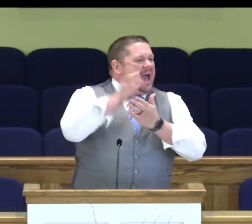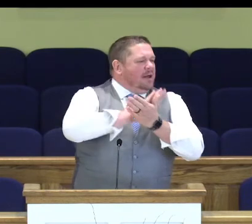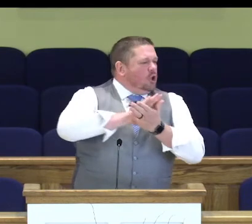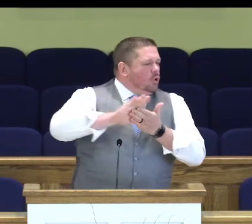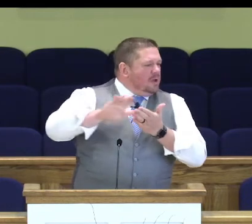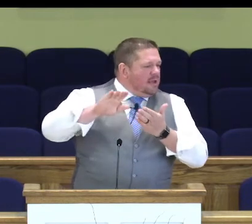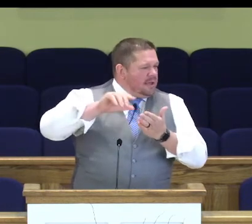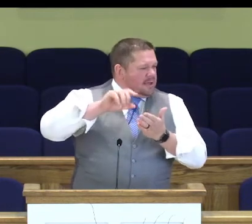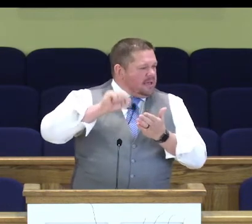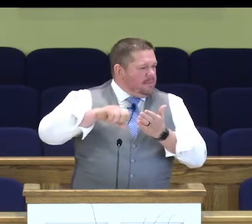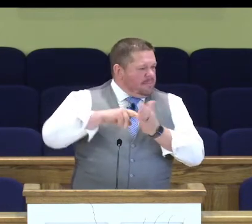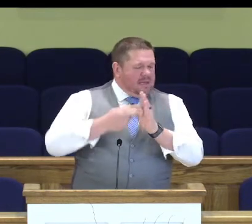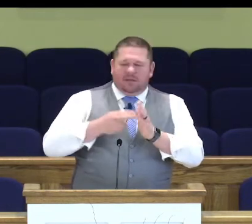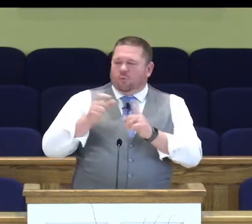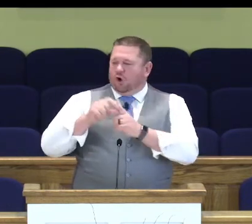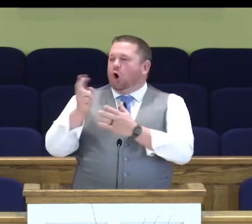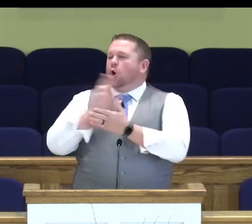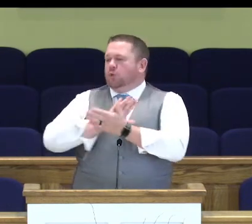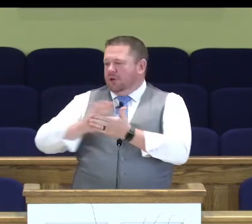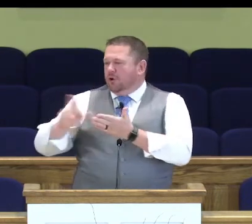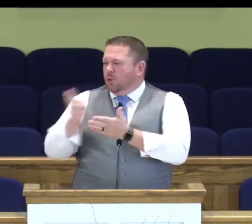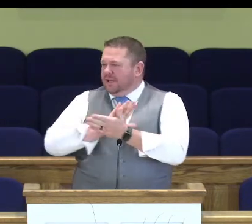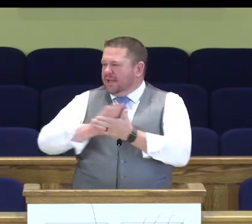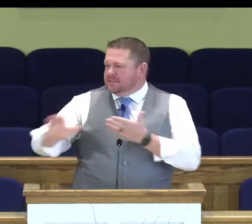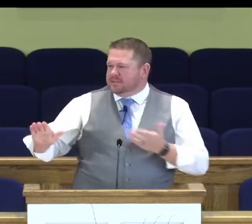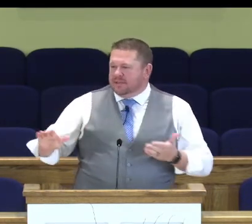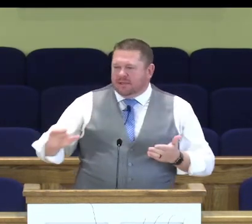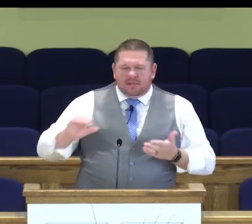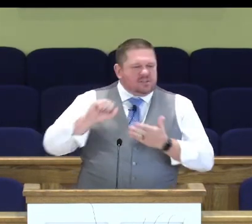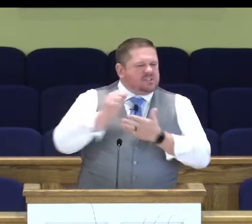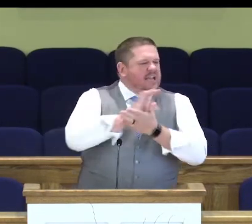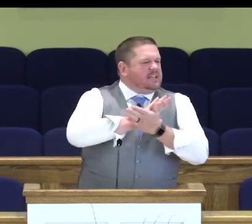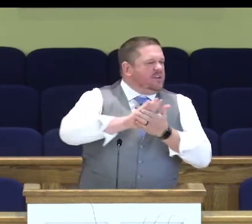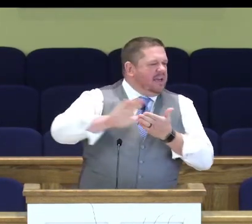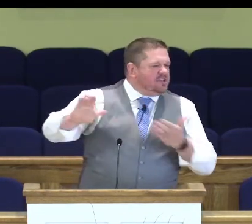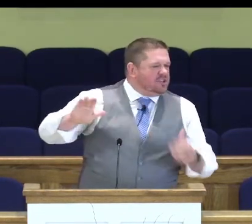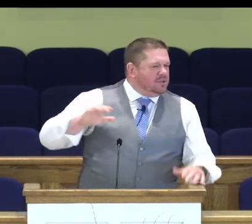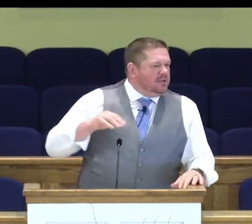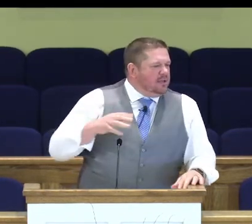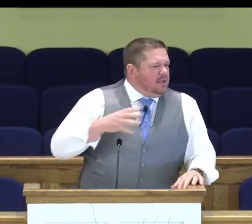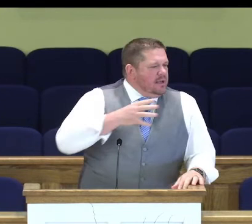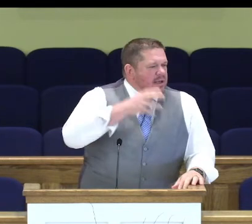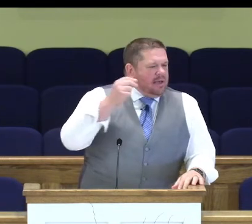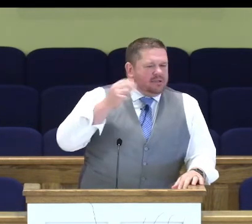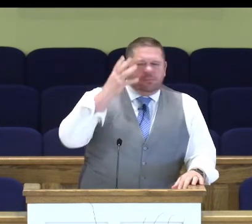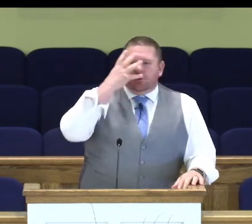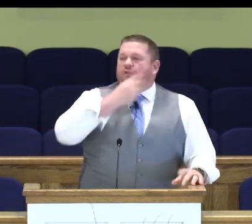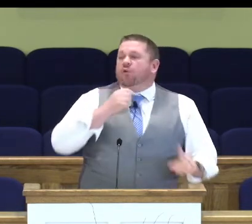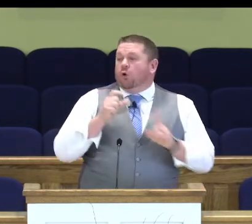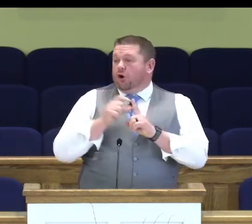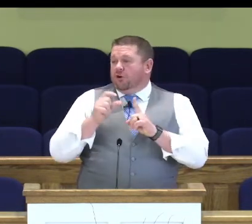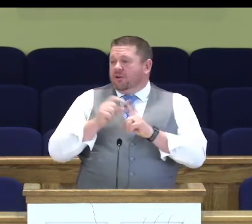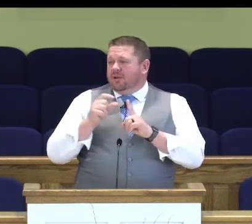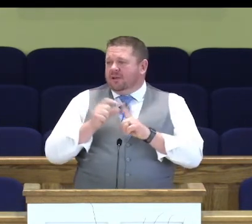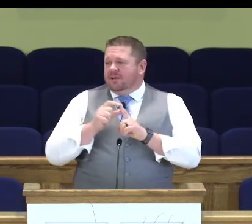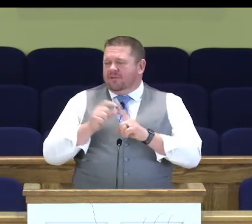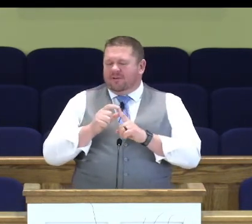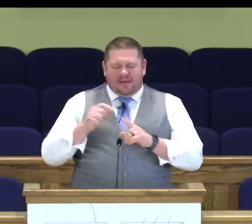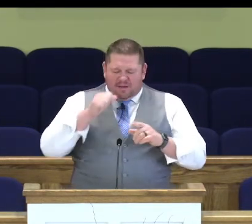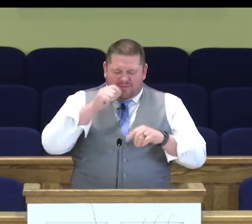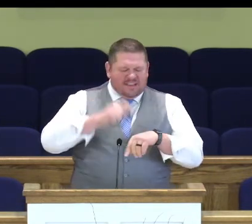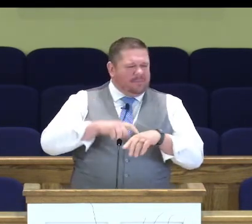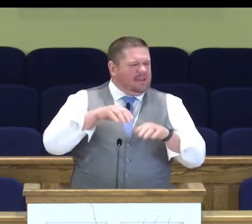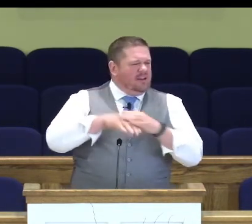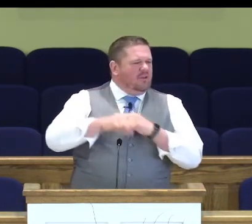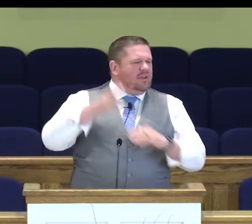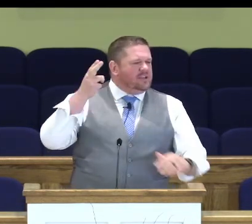word hallowed, it can be meaning the word holy or holiness, or sanctification. And it's a beautiful word, and I